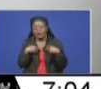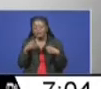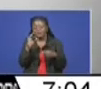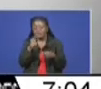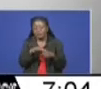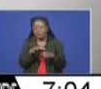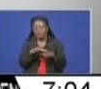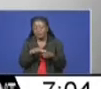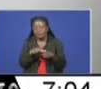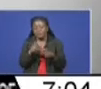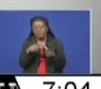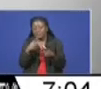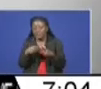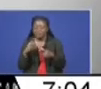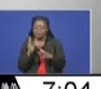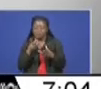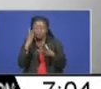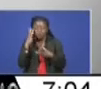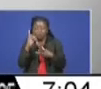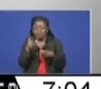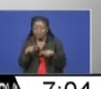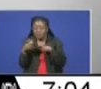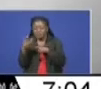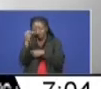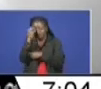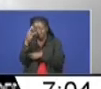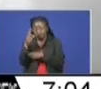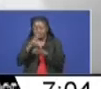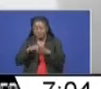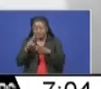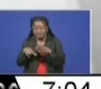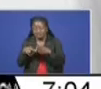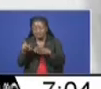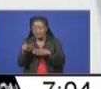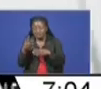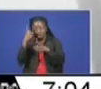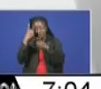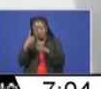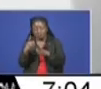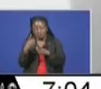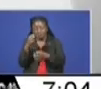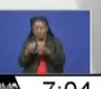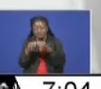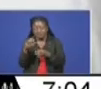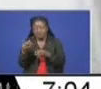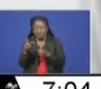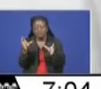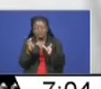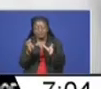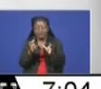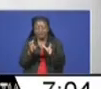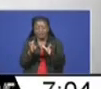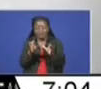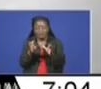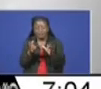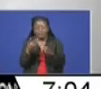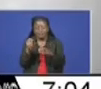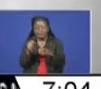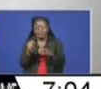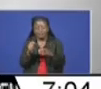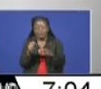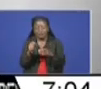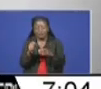the minister the results, and then the minister will determine whether he certifies the poll results or not. We found that there was